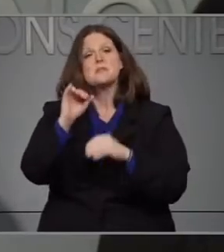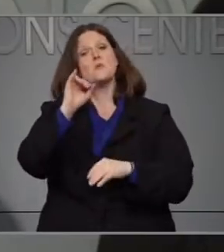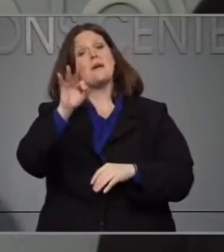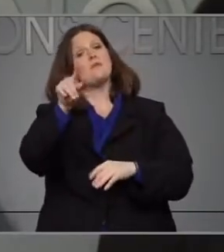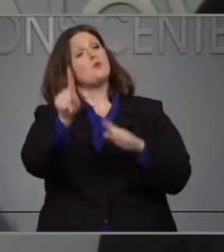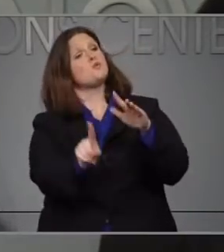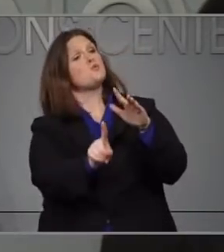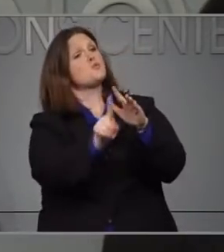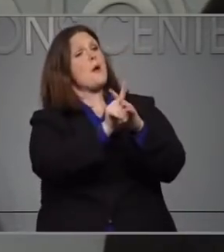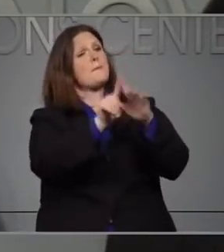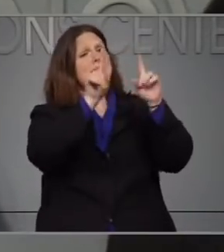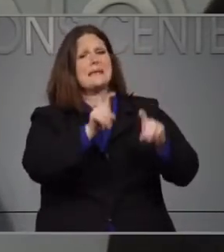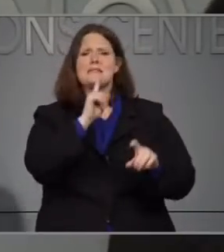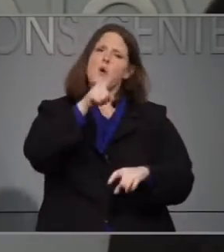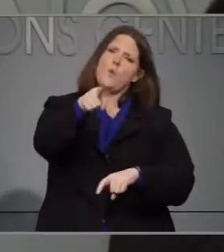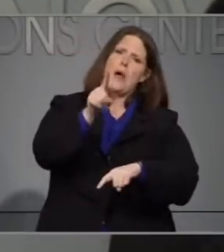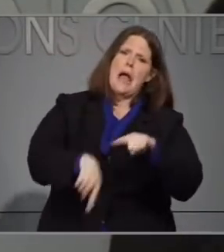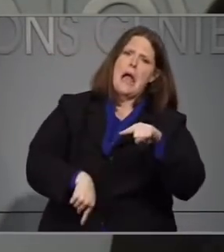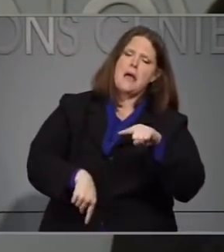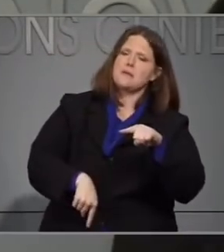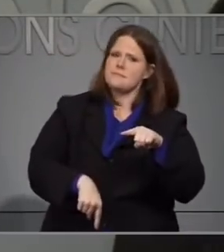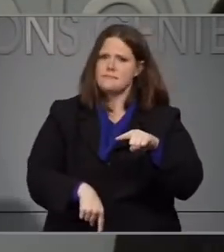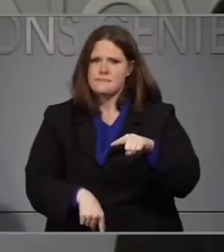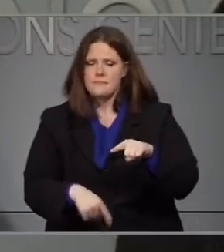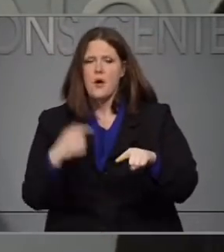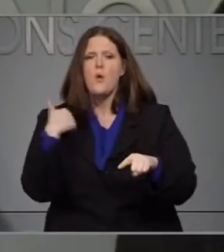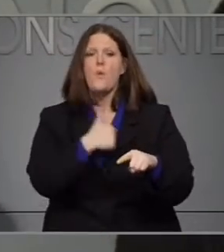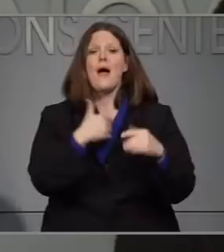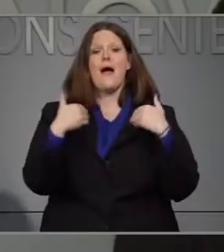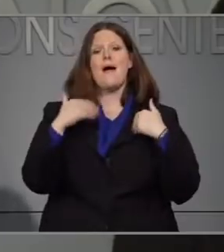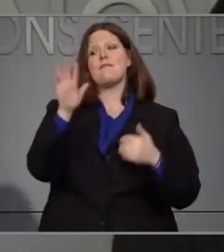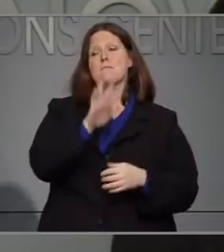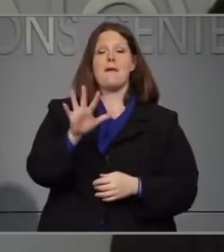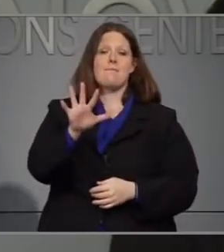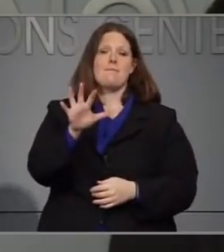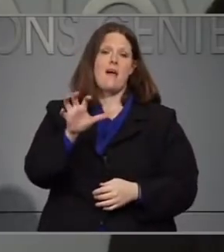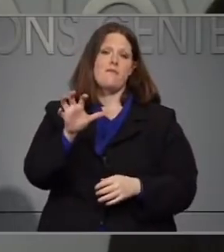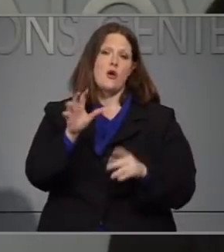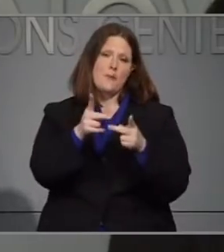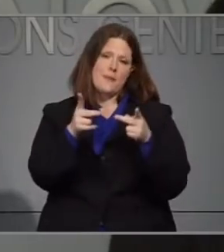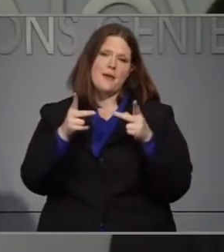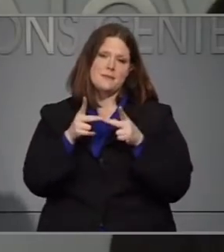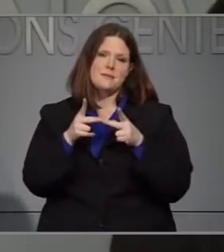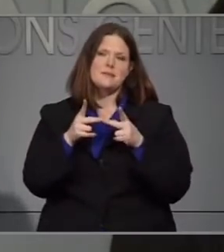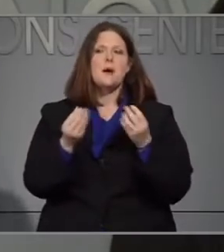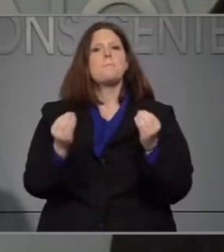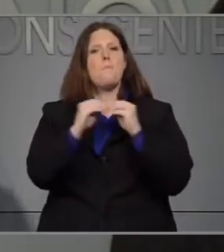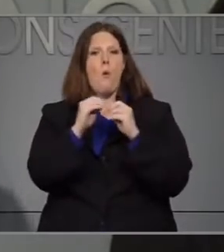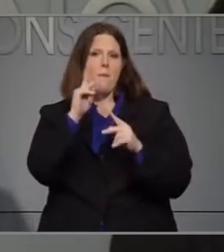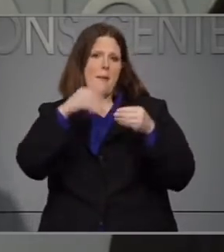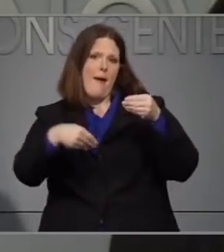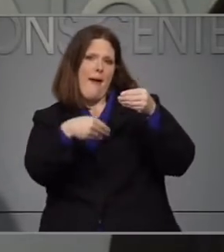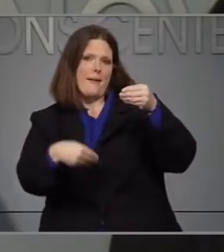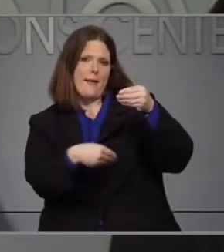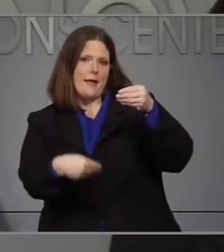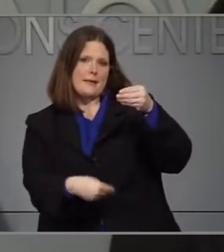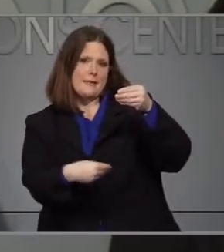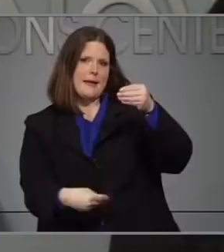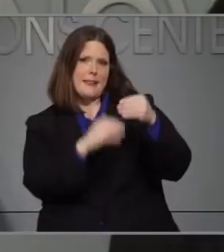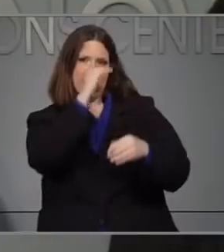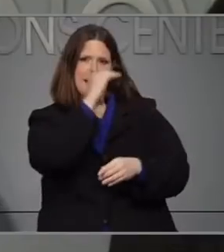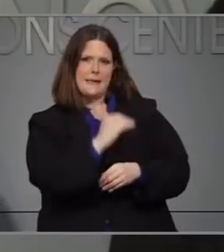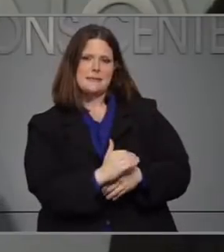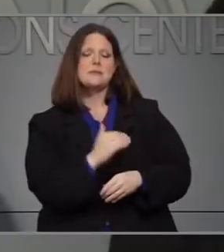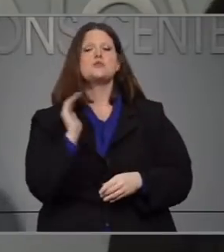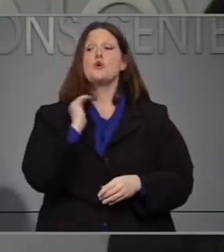whatever reason by one testing site, we have more than 500 testing sites with more coming every single day. So again, our huge effort